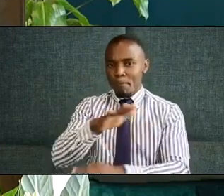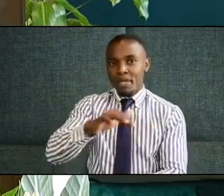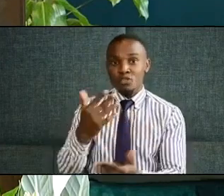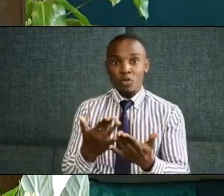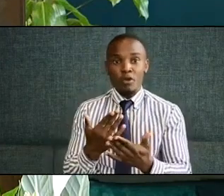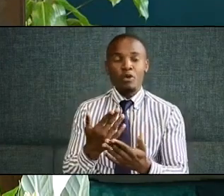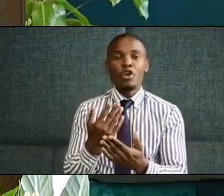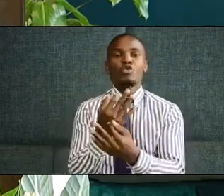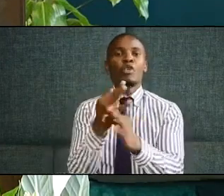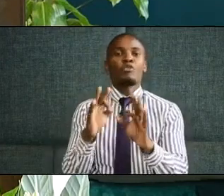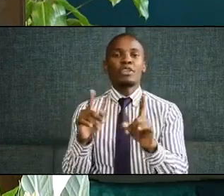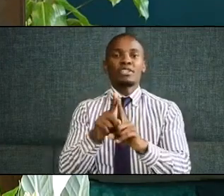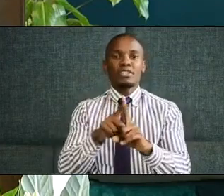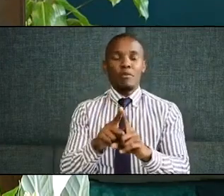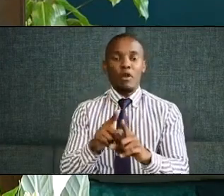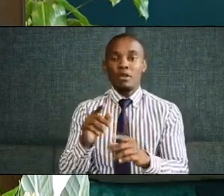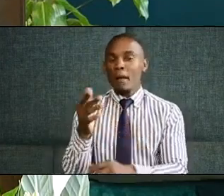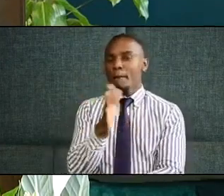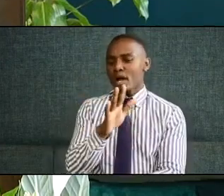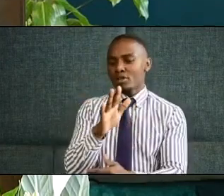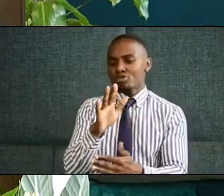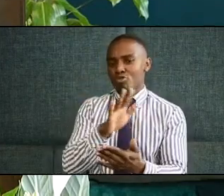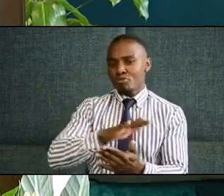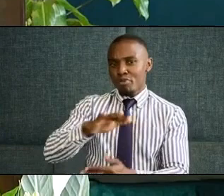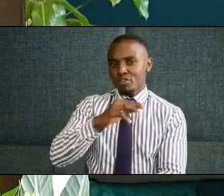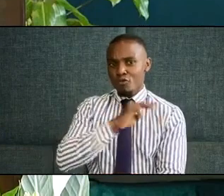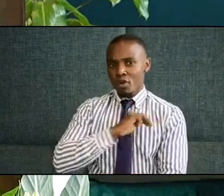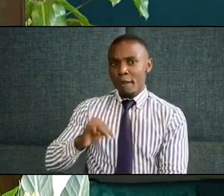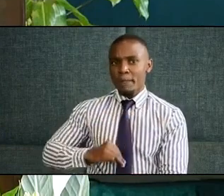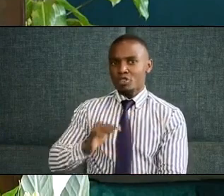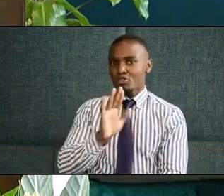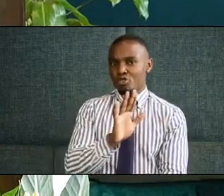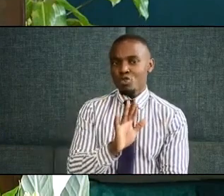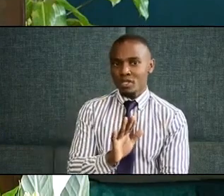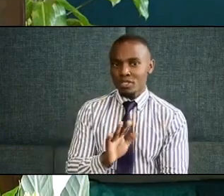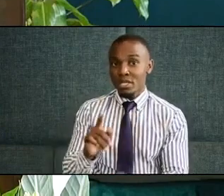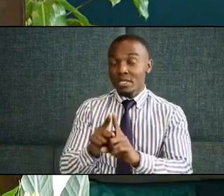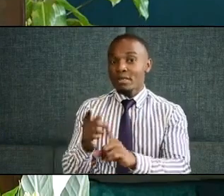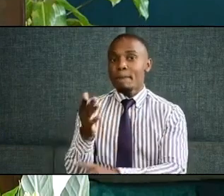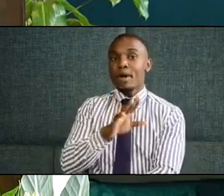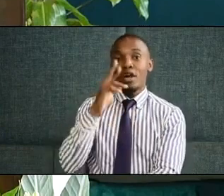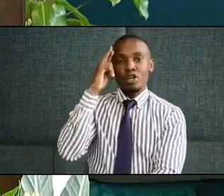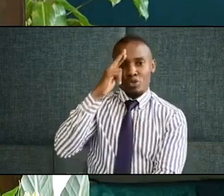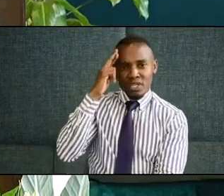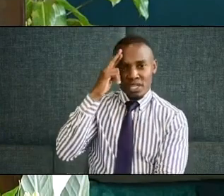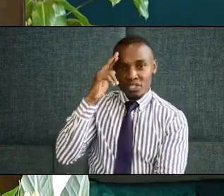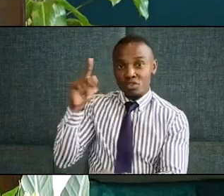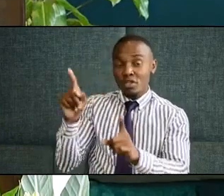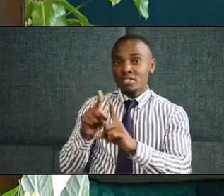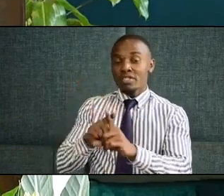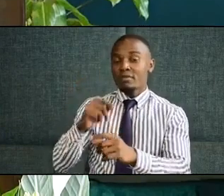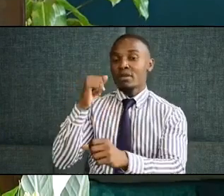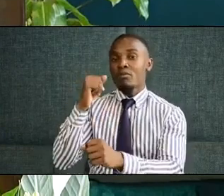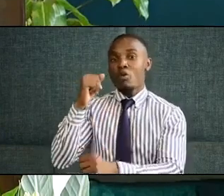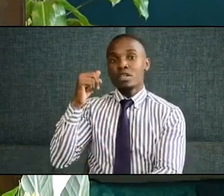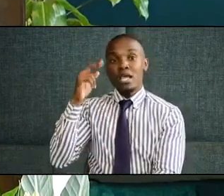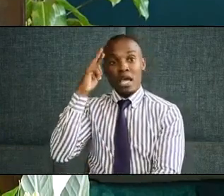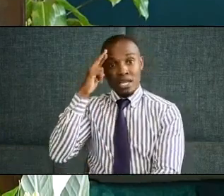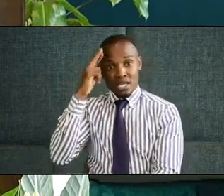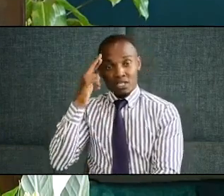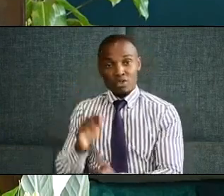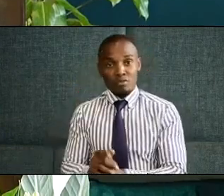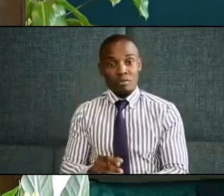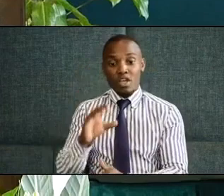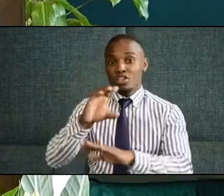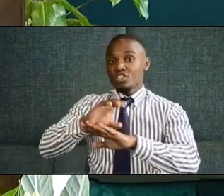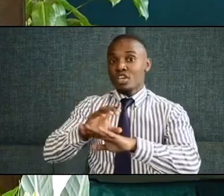to the place of your mission, back to the place of your mission, back to the reason and our purpose of existence as a people. Our